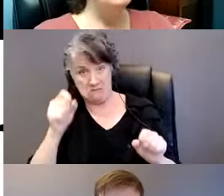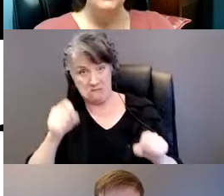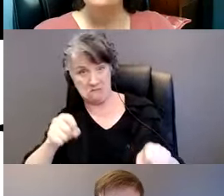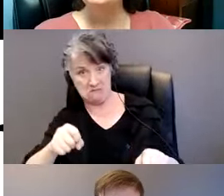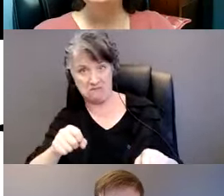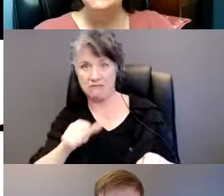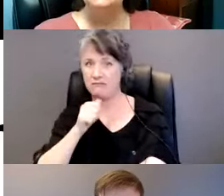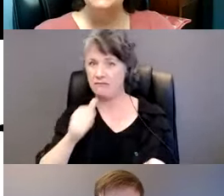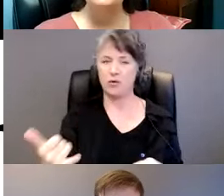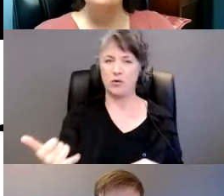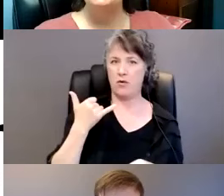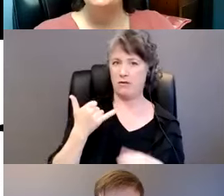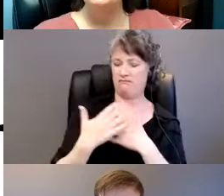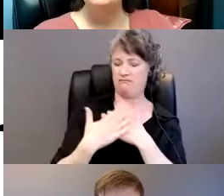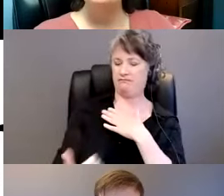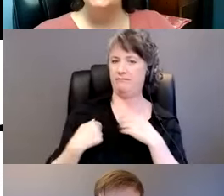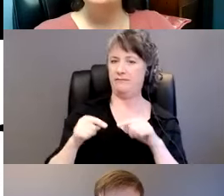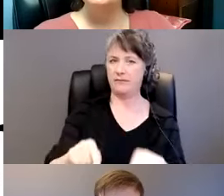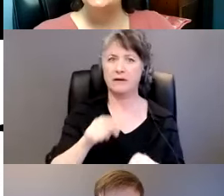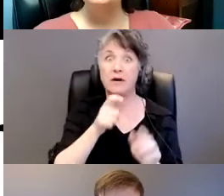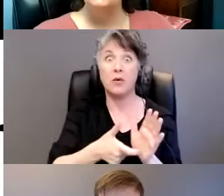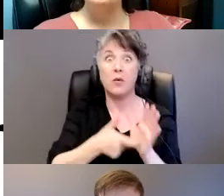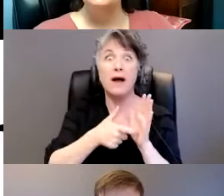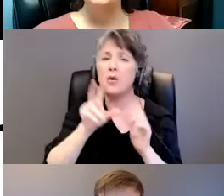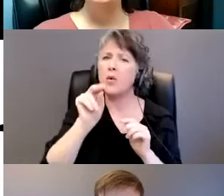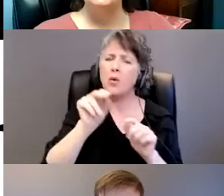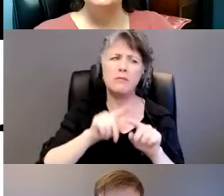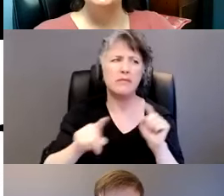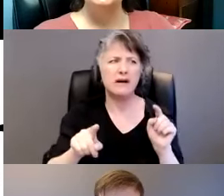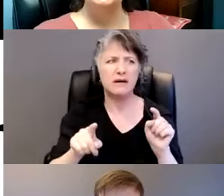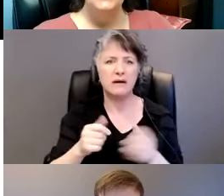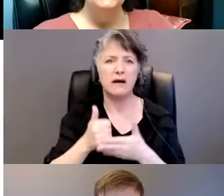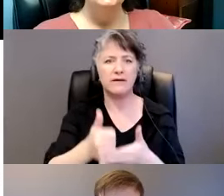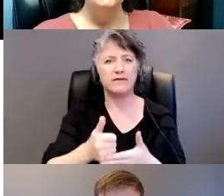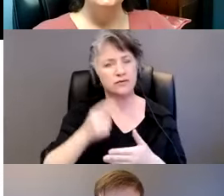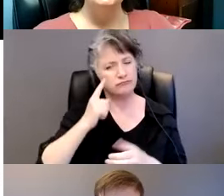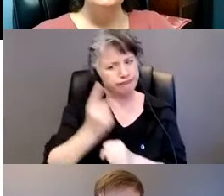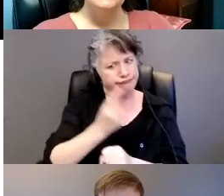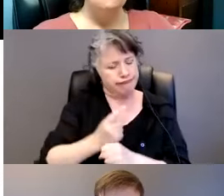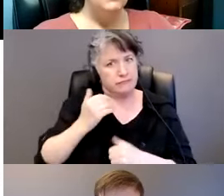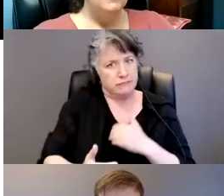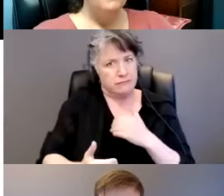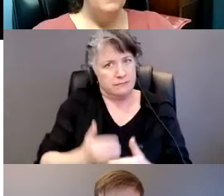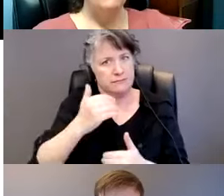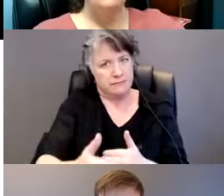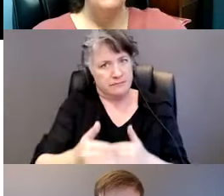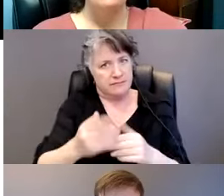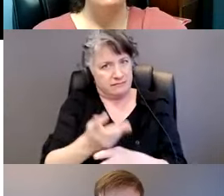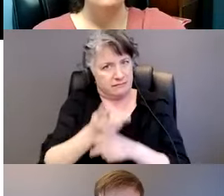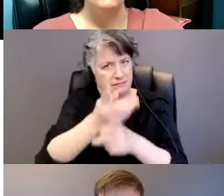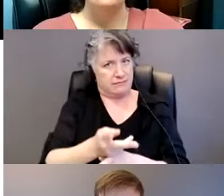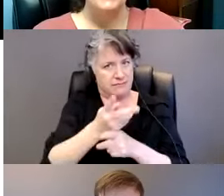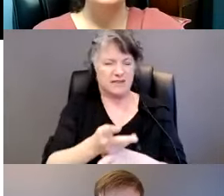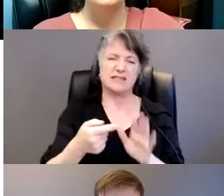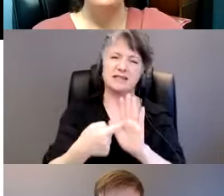by no means necessary, but sometimes it's helpful as due diligence. So those are some examples of